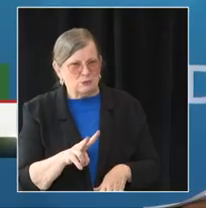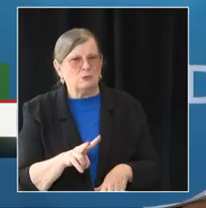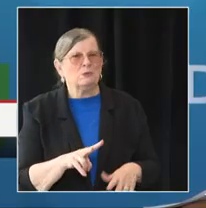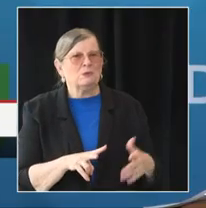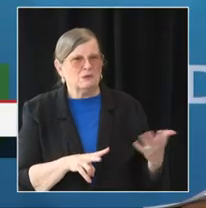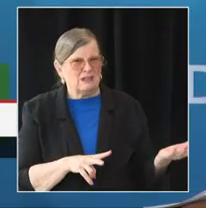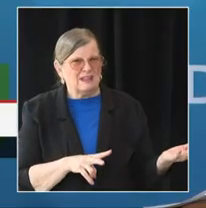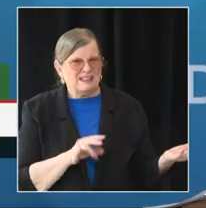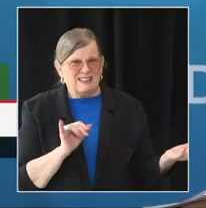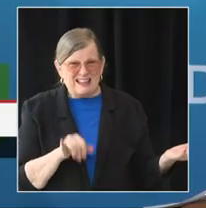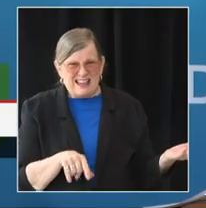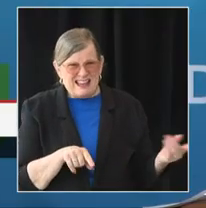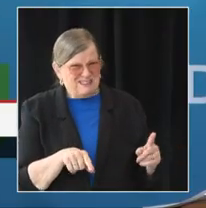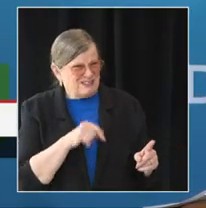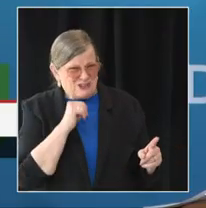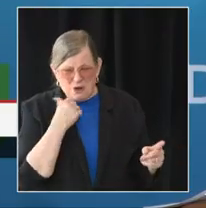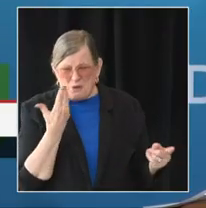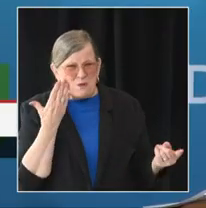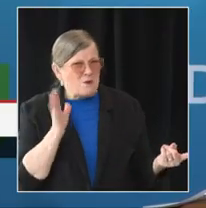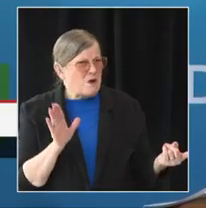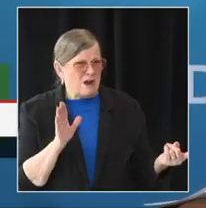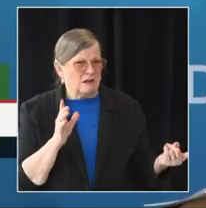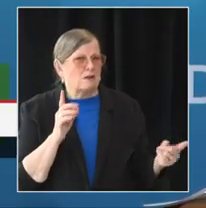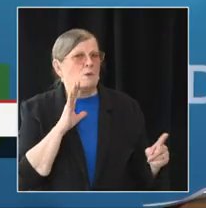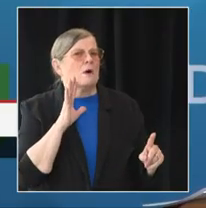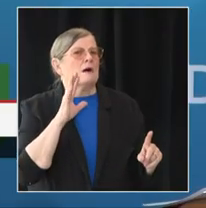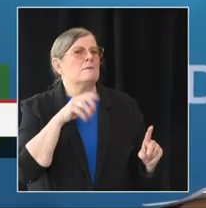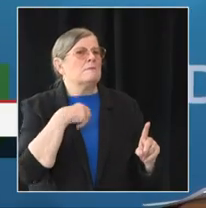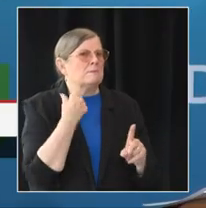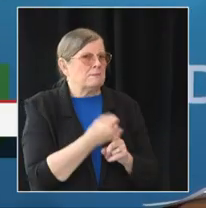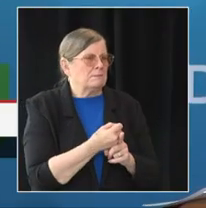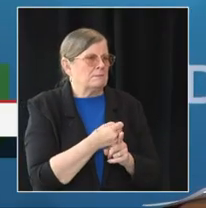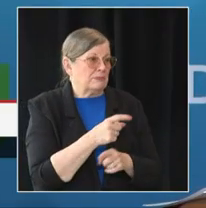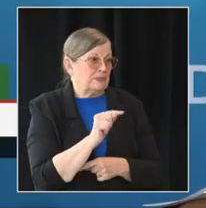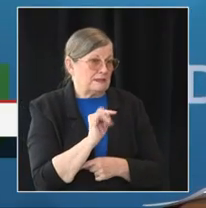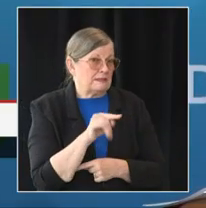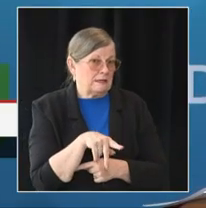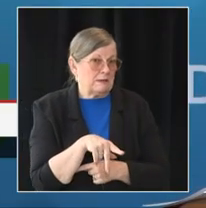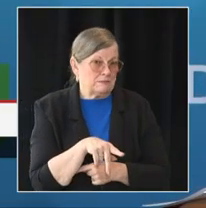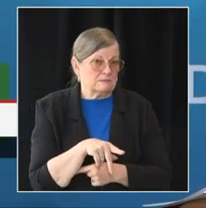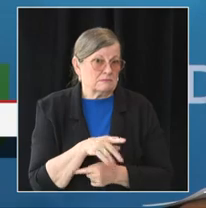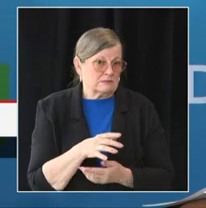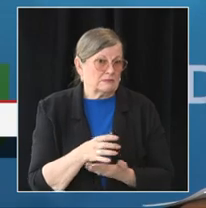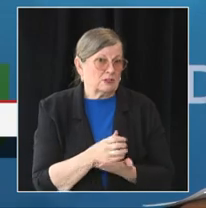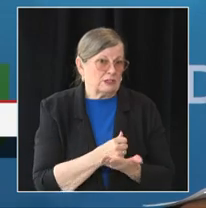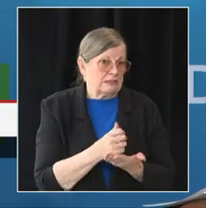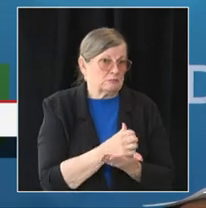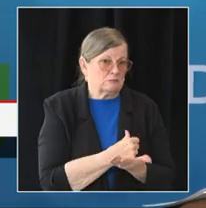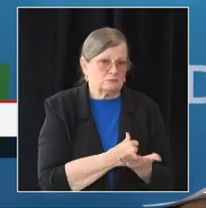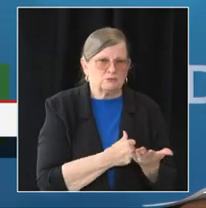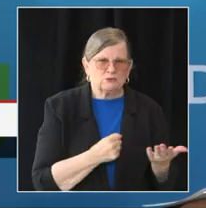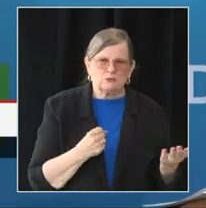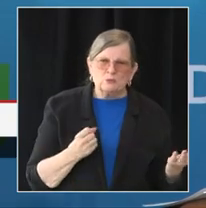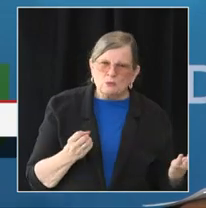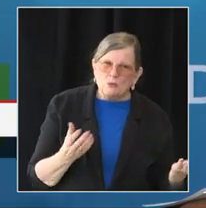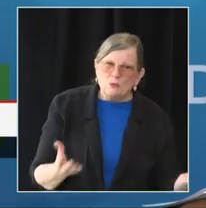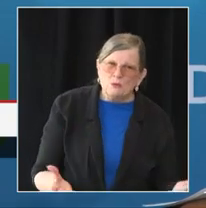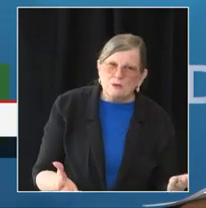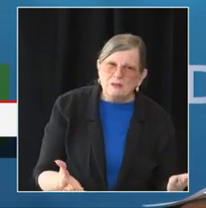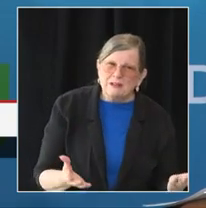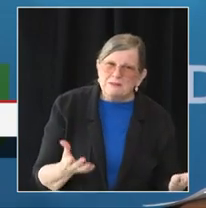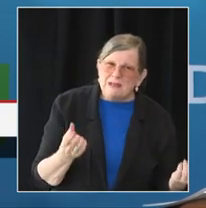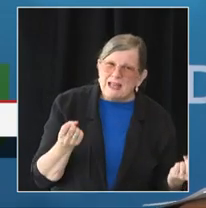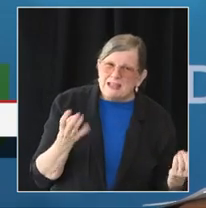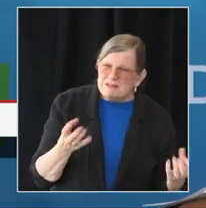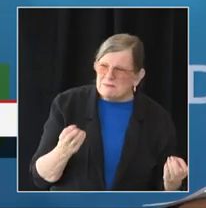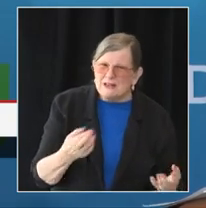tip wages in the district. And as a result, our restaurants are telling us they're suffering.